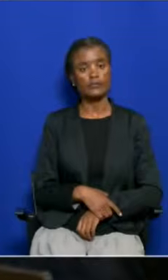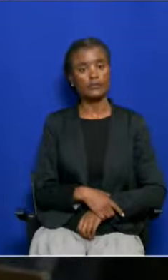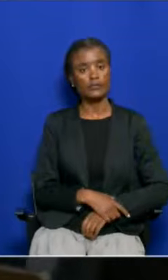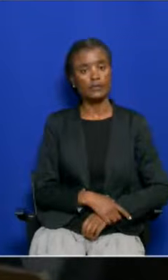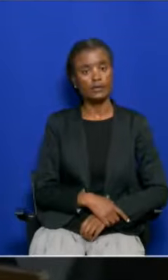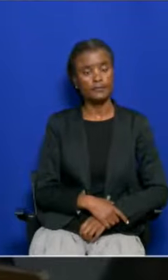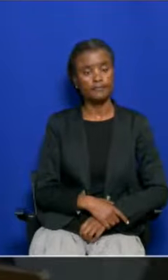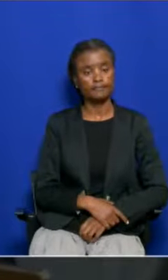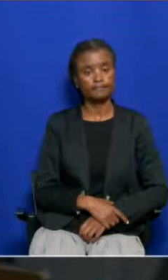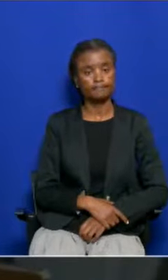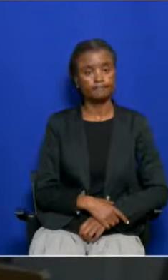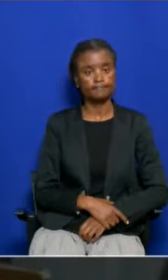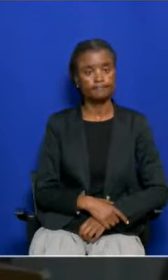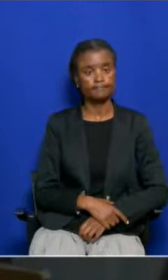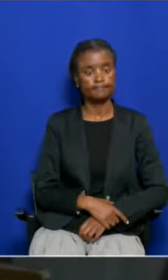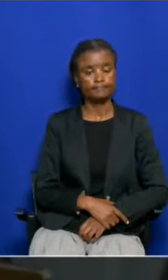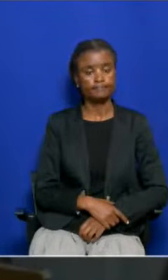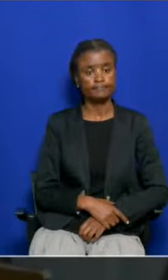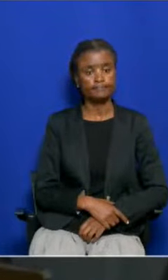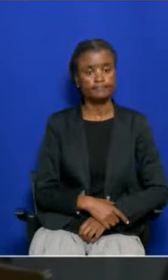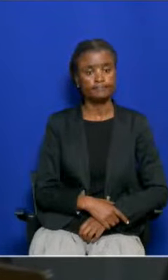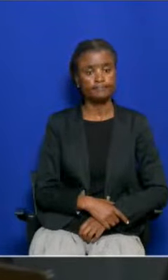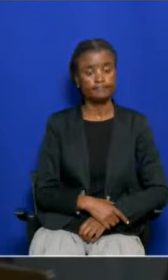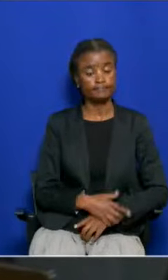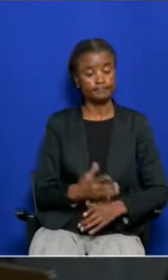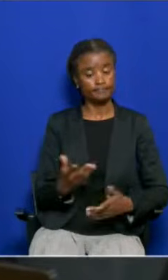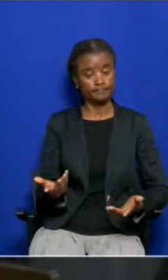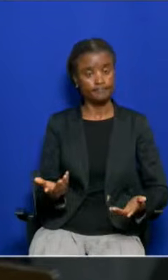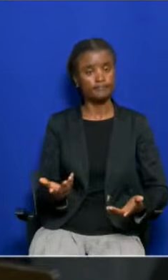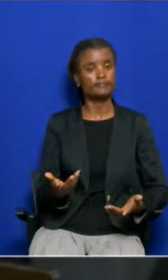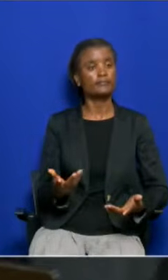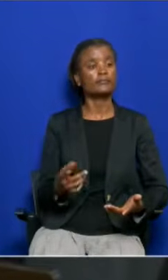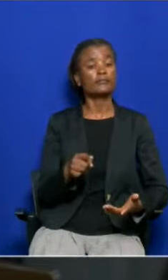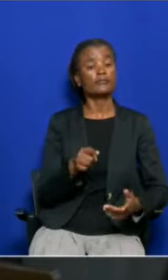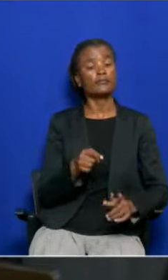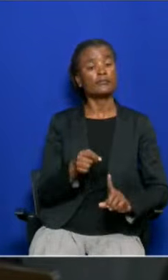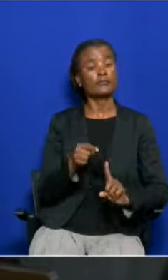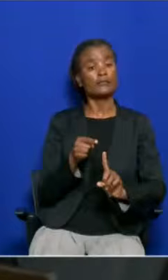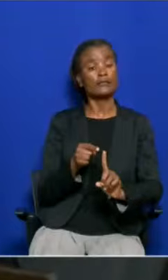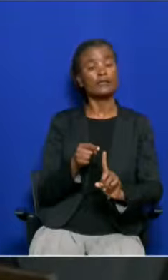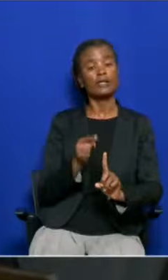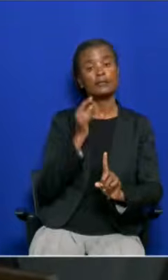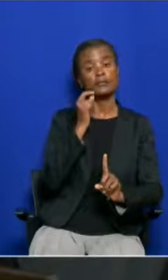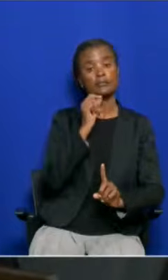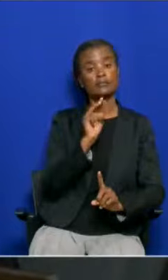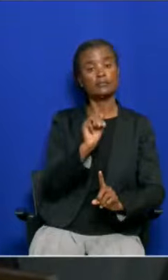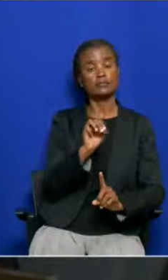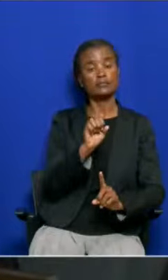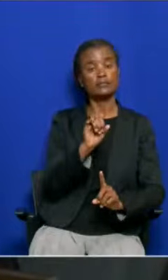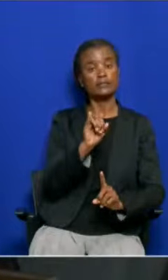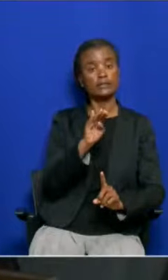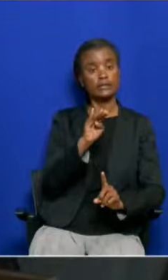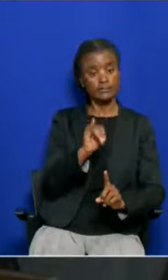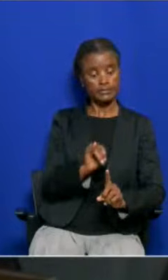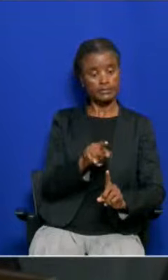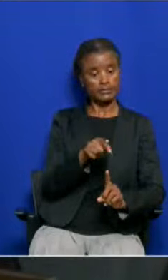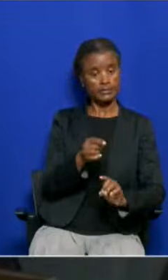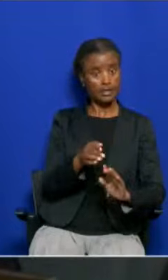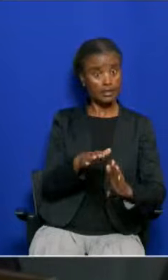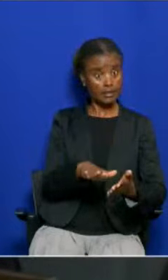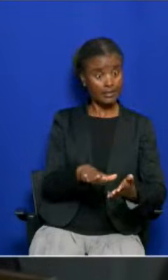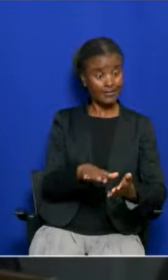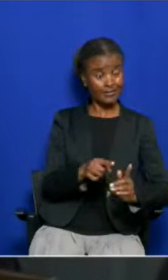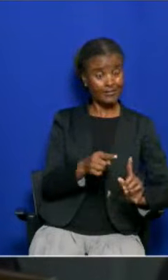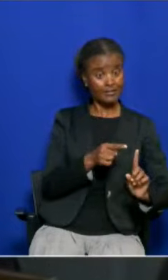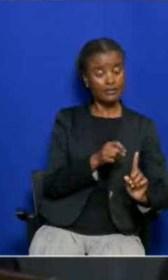So at least publicly after the death of Mr. Msibi, Mr. Sibanyoni was expressing